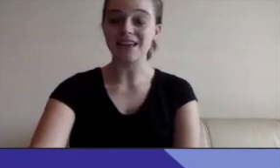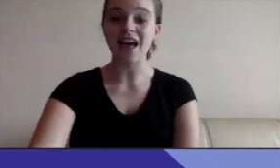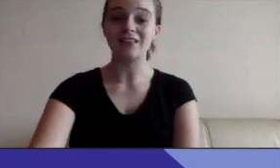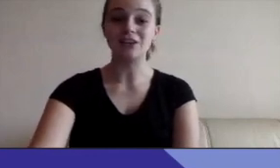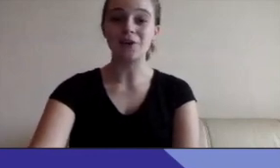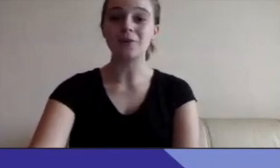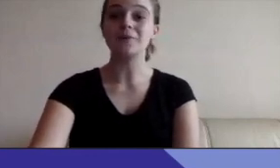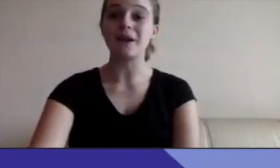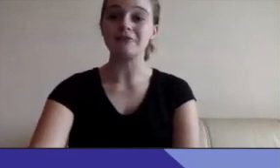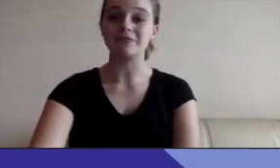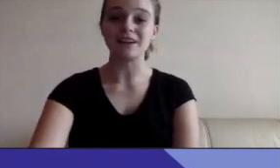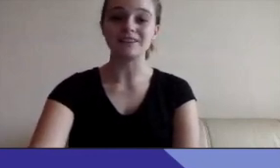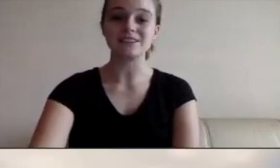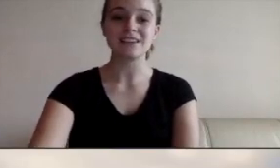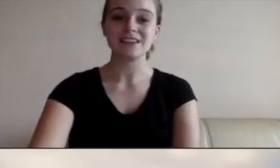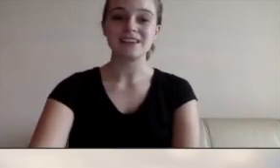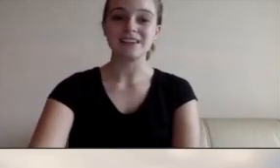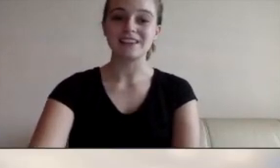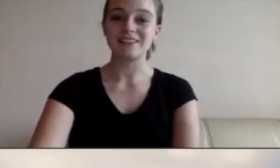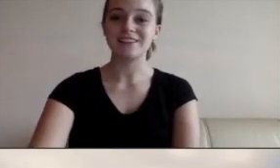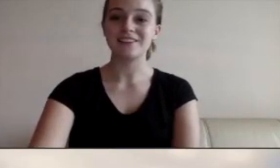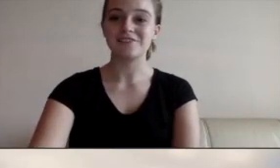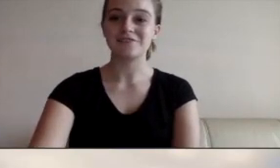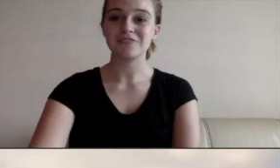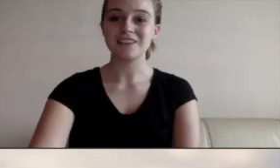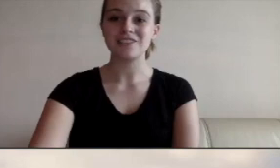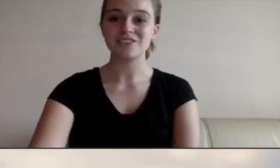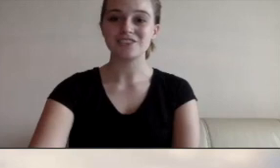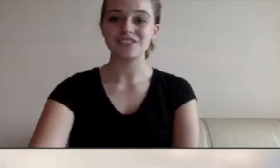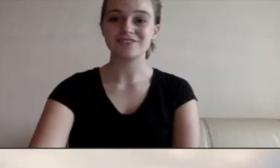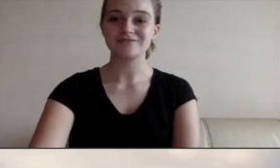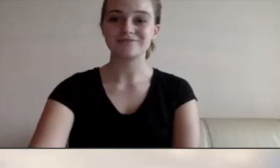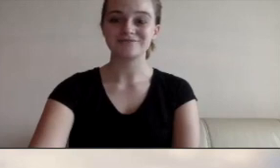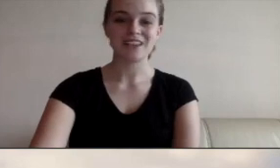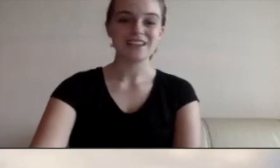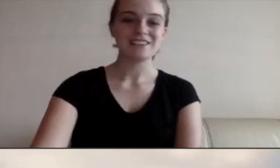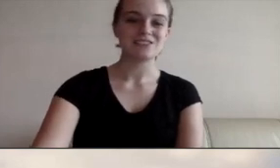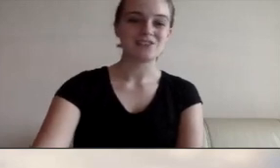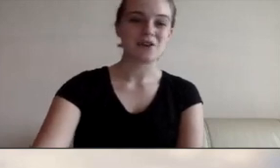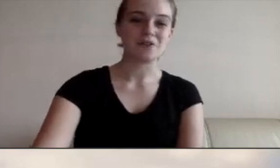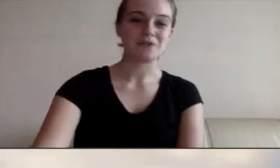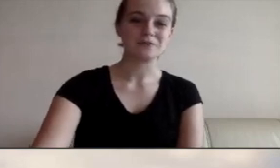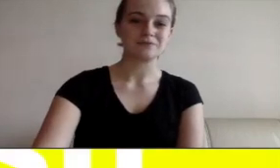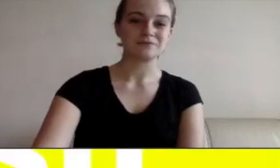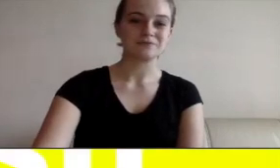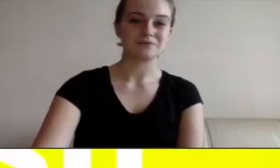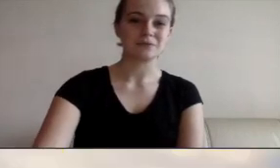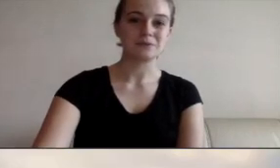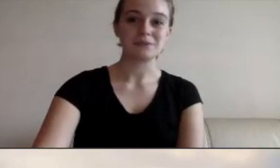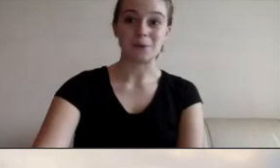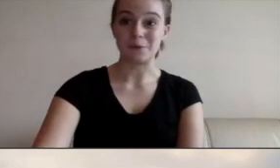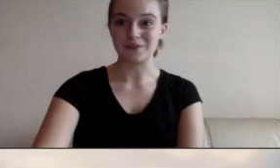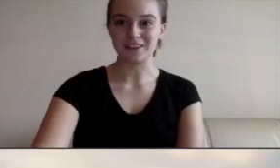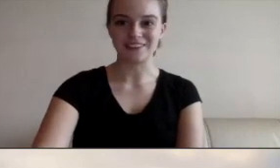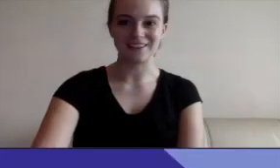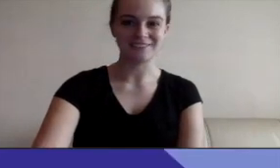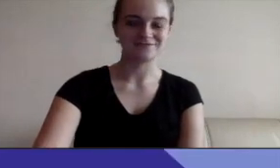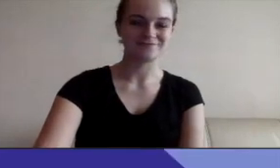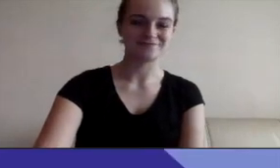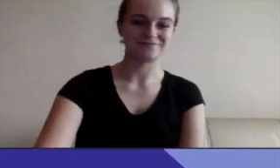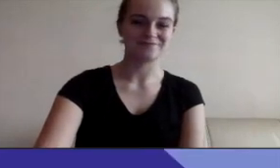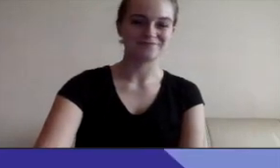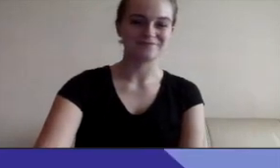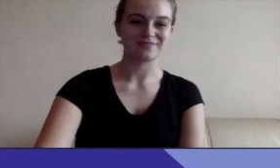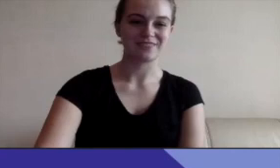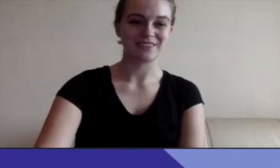means hello my friends in French. So we'll get there.